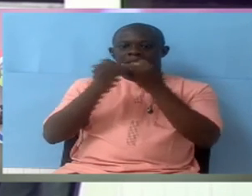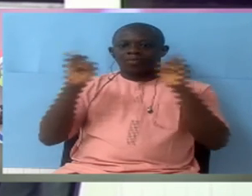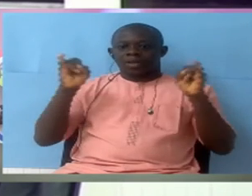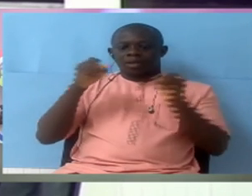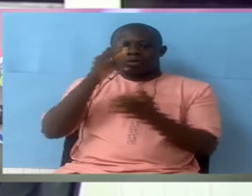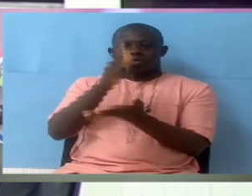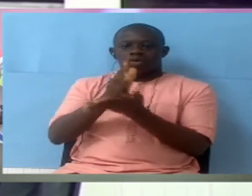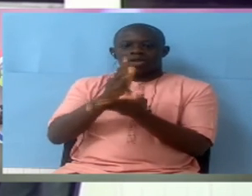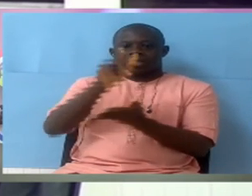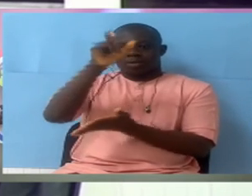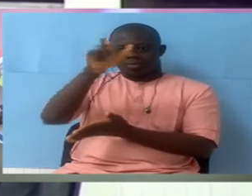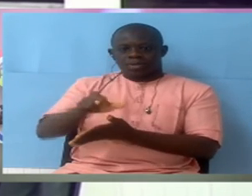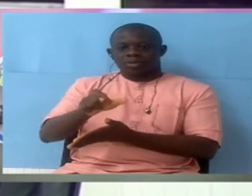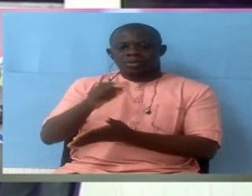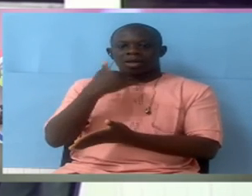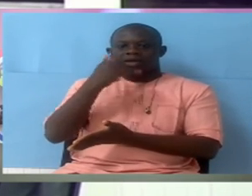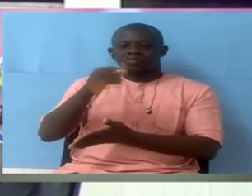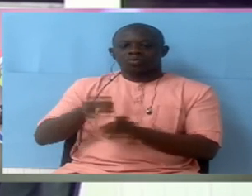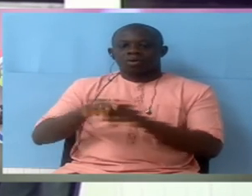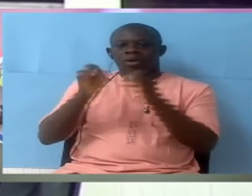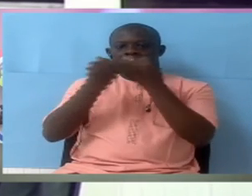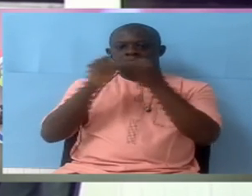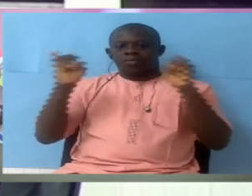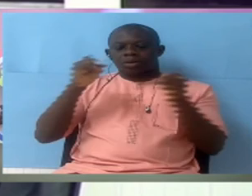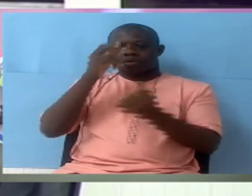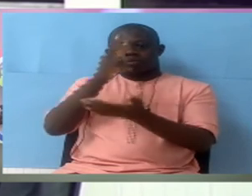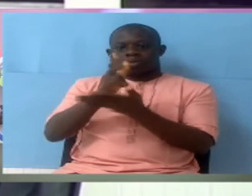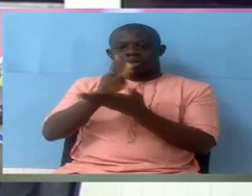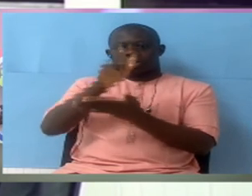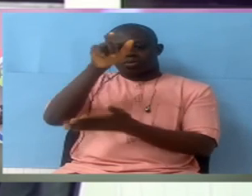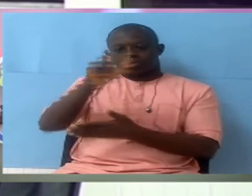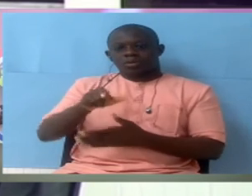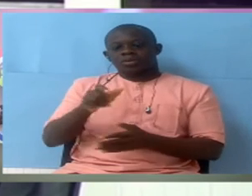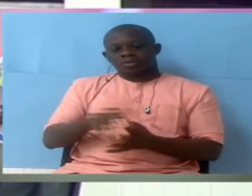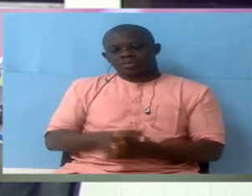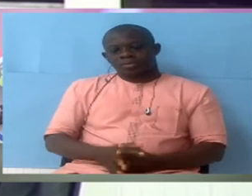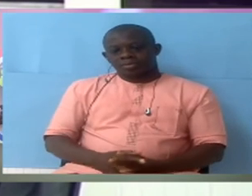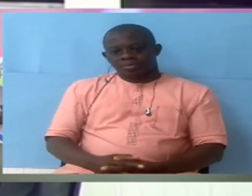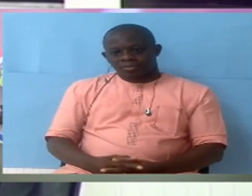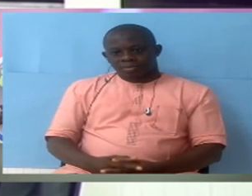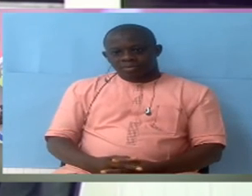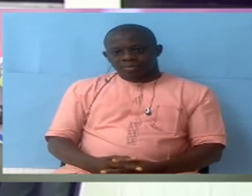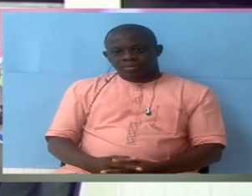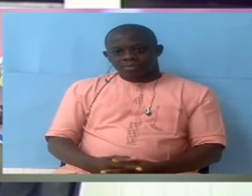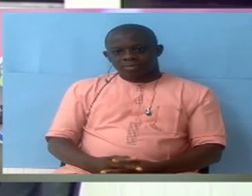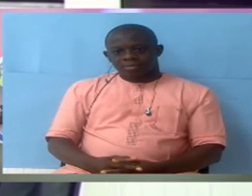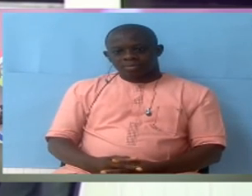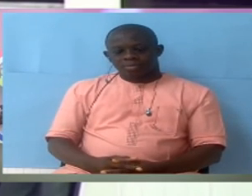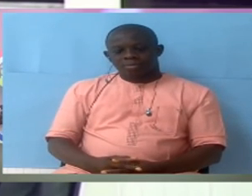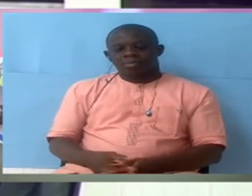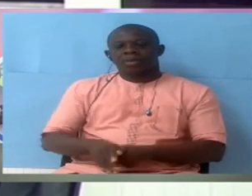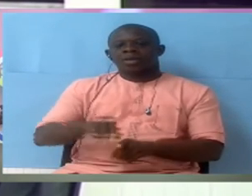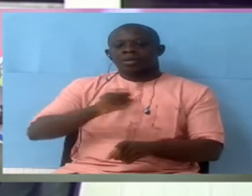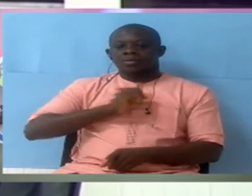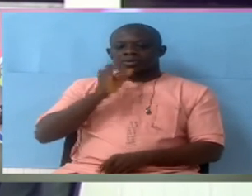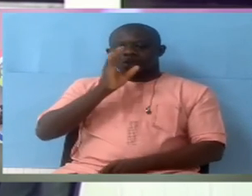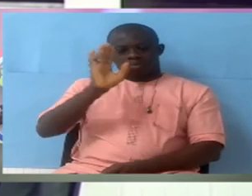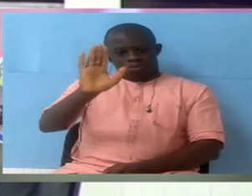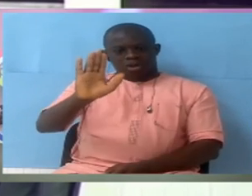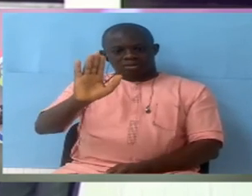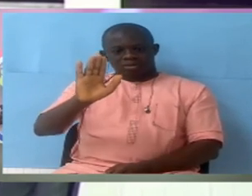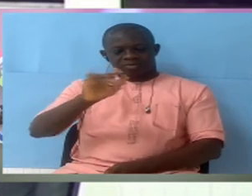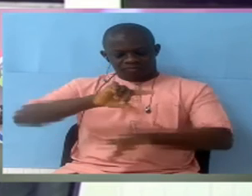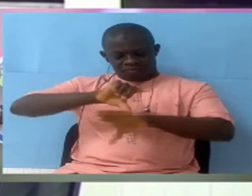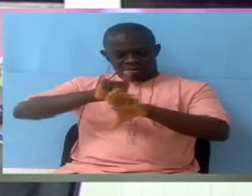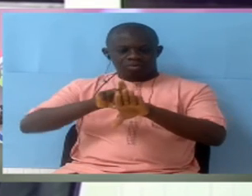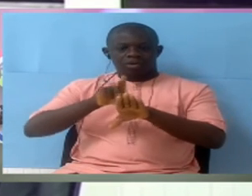witness. E ci la sakuna ci ki nga xamne moy sede bi nga xamne bokku ci ñaari fanne yeb. Then he said hold on for a minute.